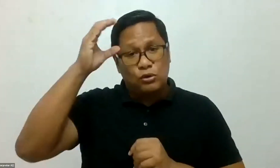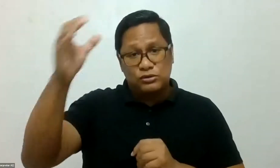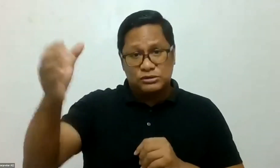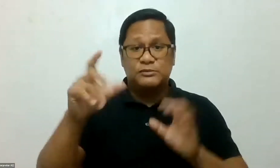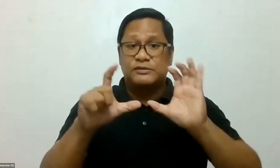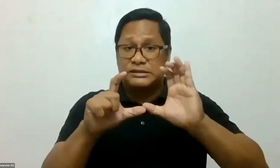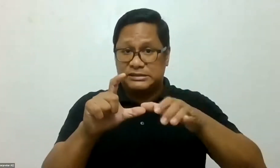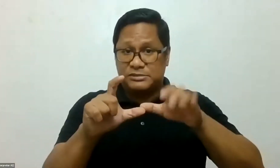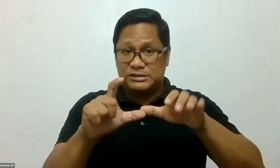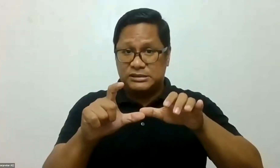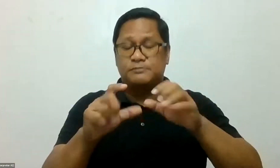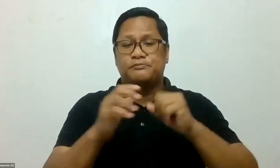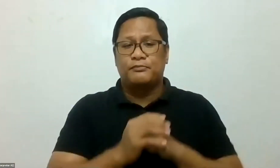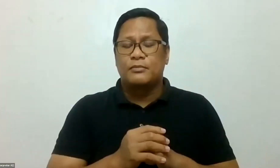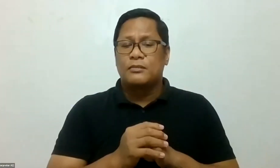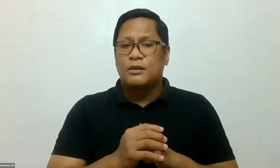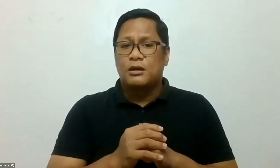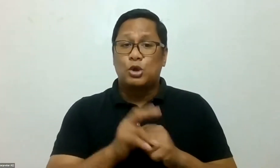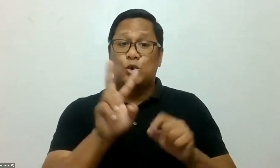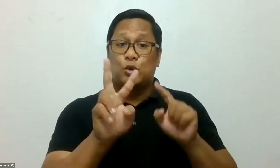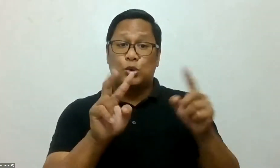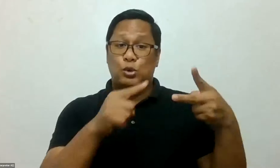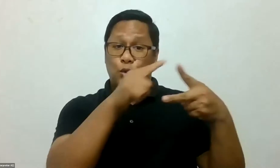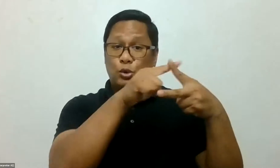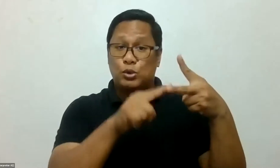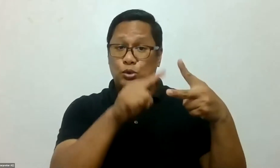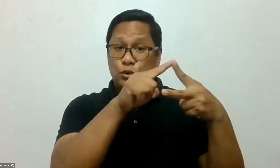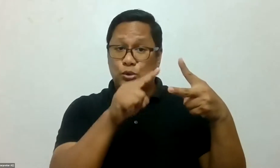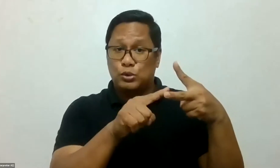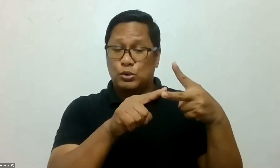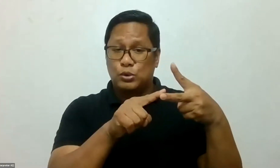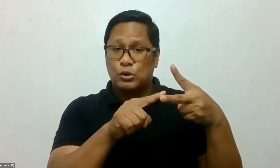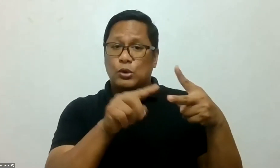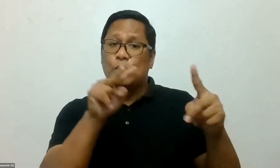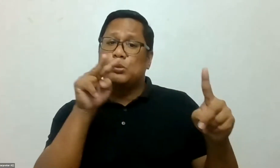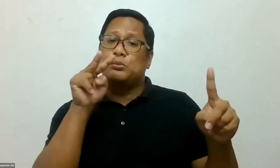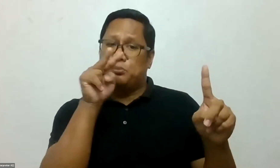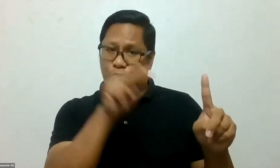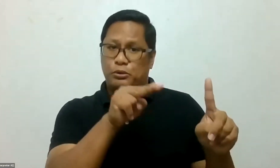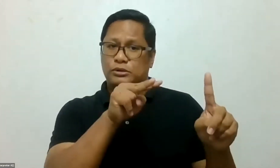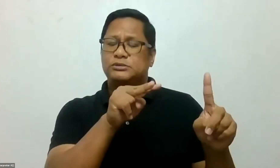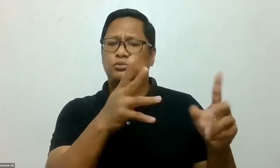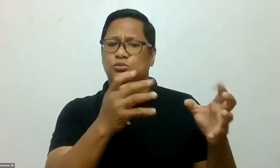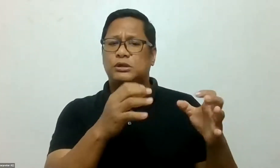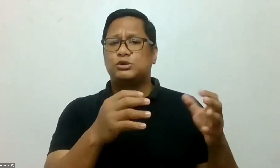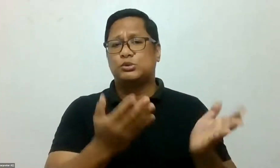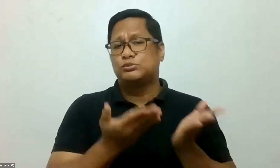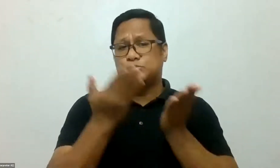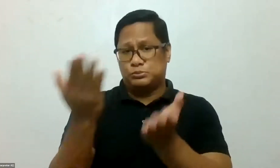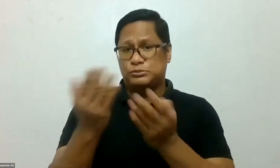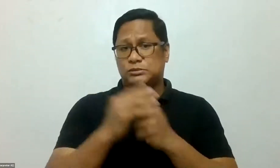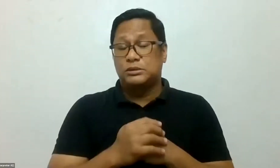visibility. And two particular points that I would like to bring up